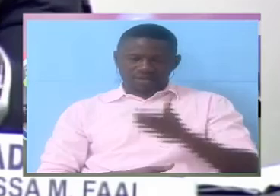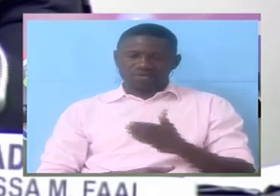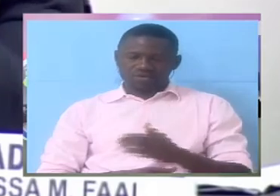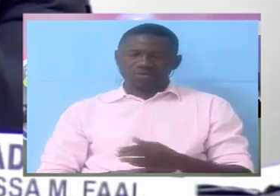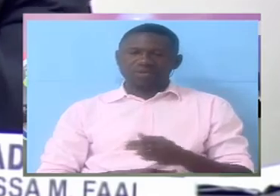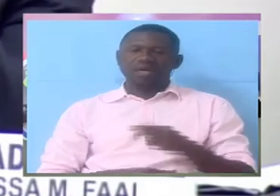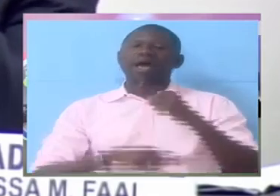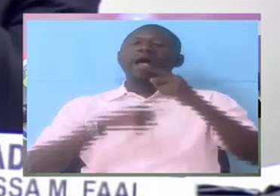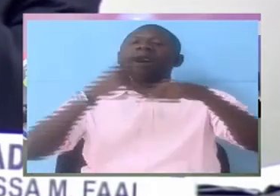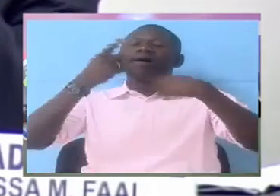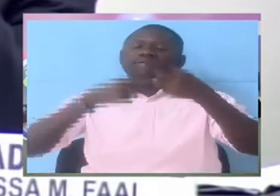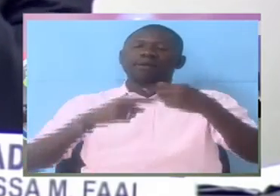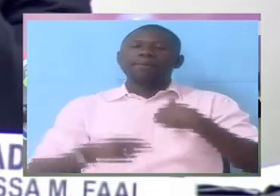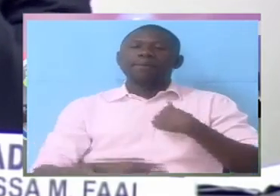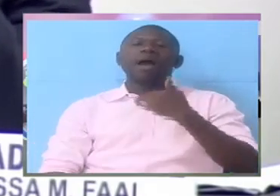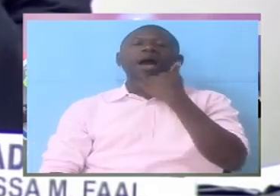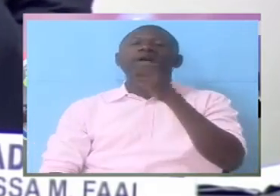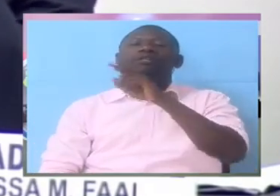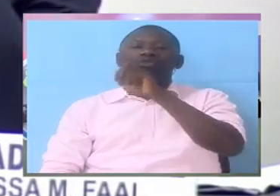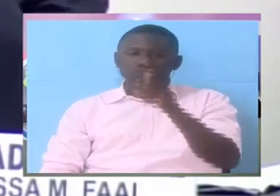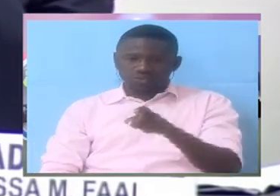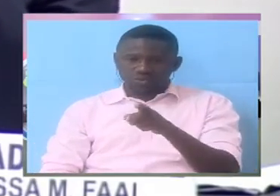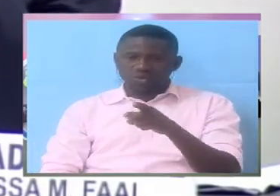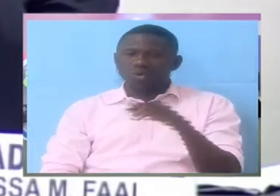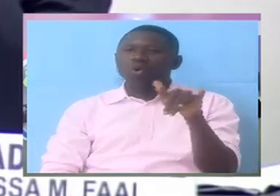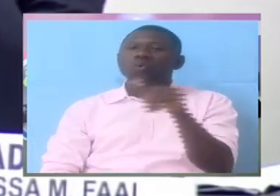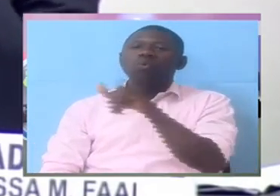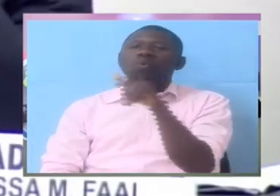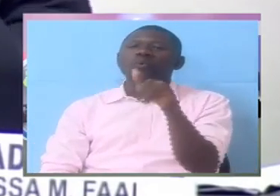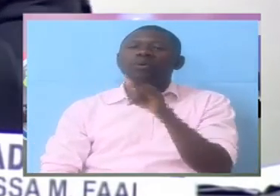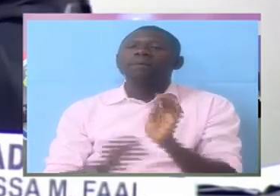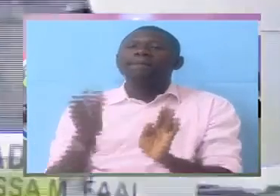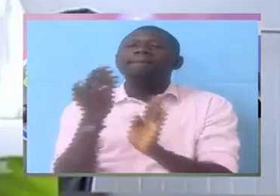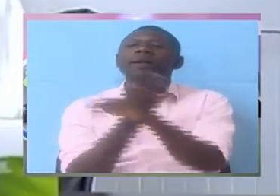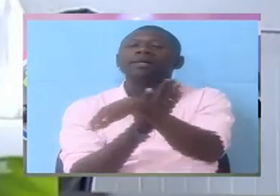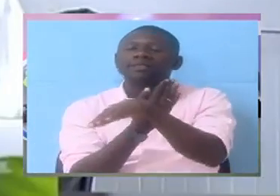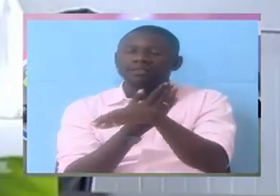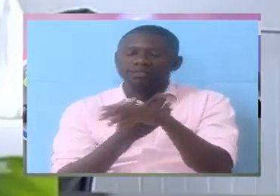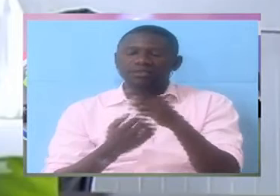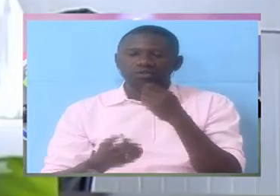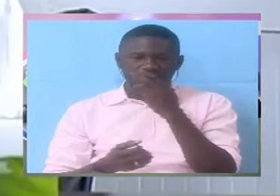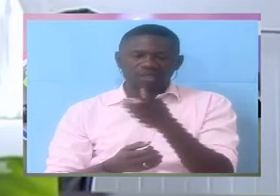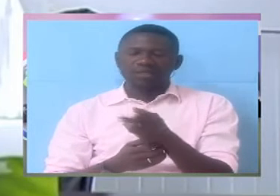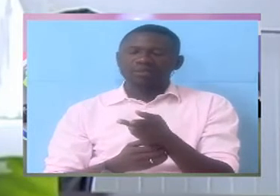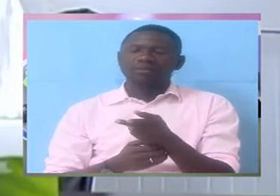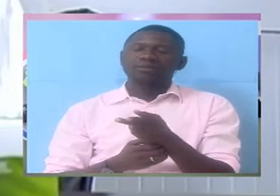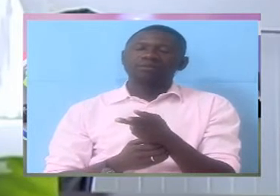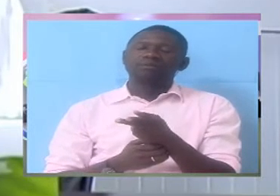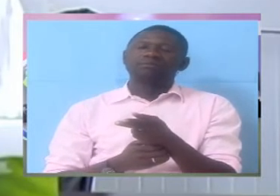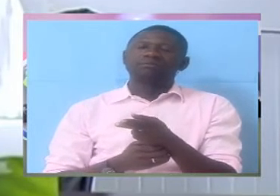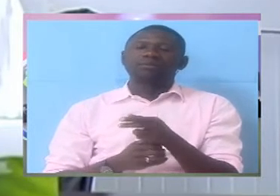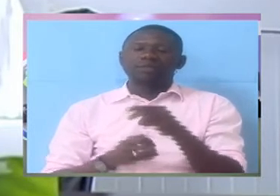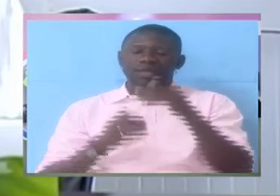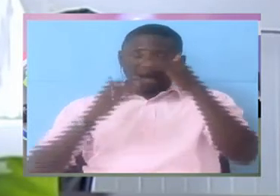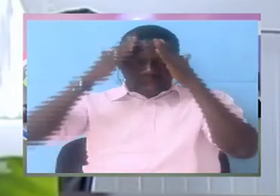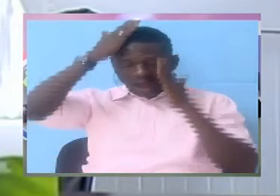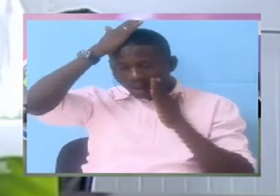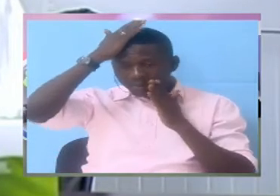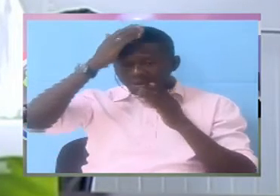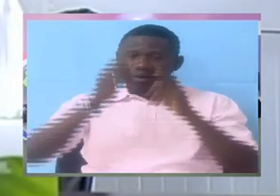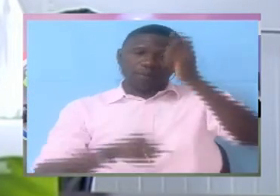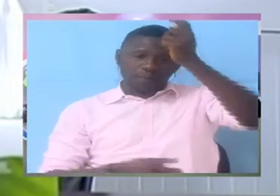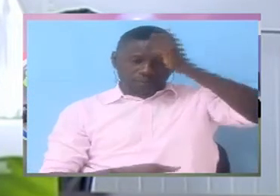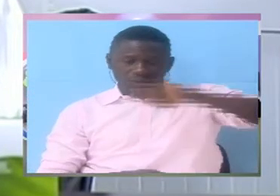which branches you mentioned, the army, the police and the NIA. Ngenyininka tanko bunda jumal molu ikonyeko